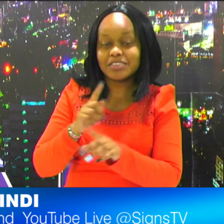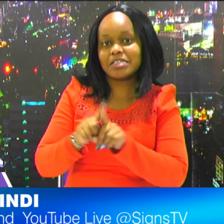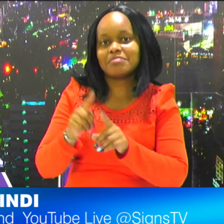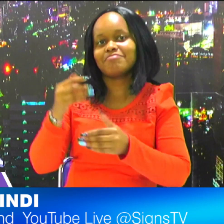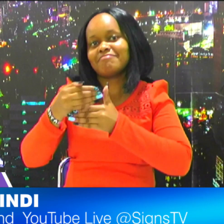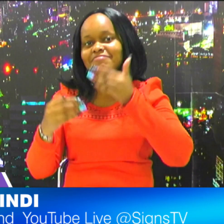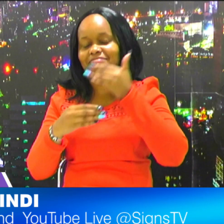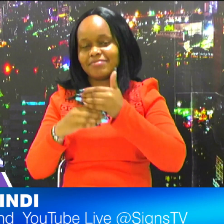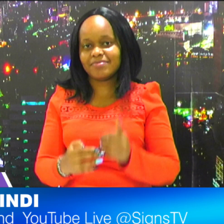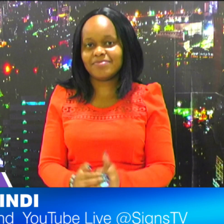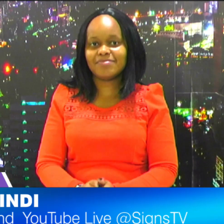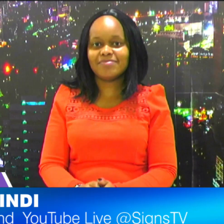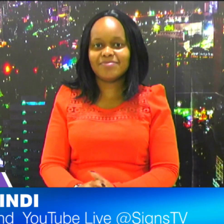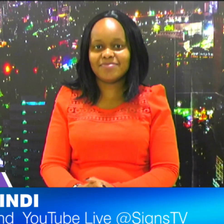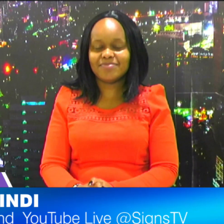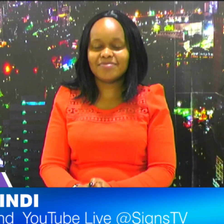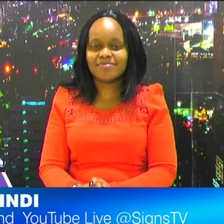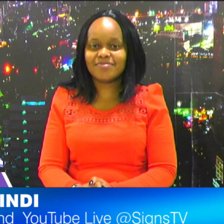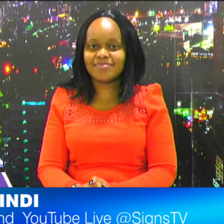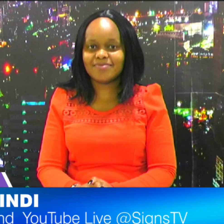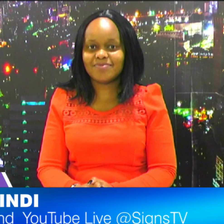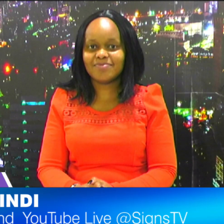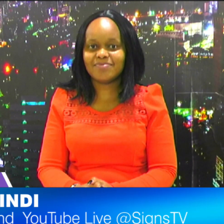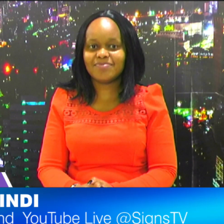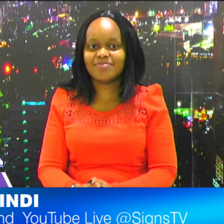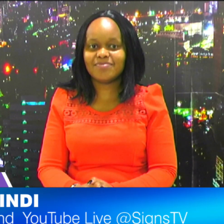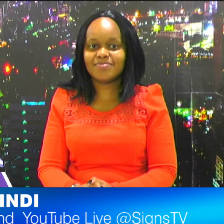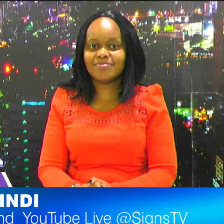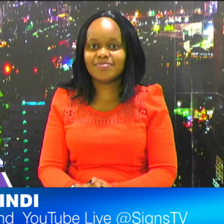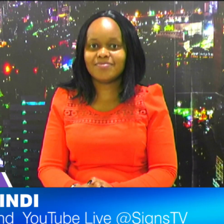Kenya's economic and infrastructure.